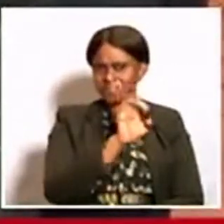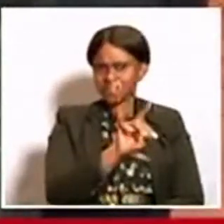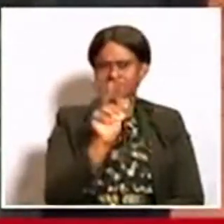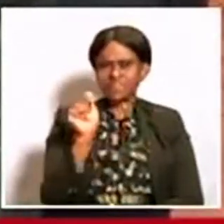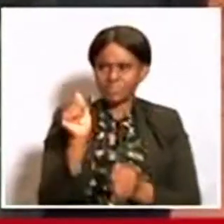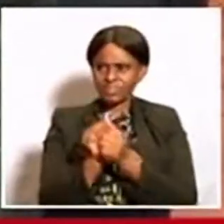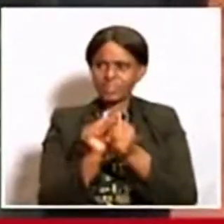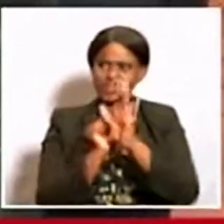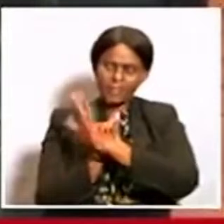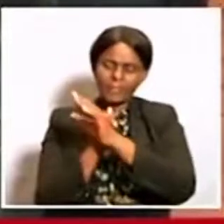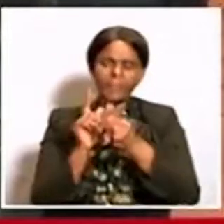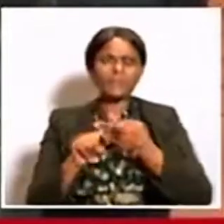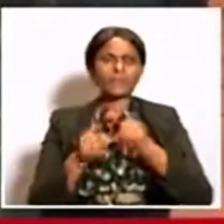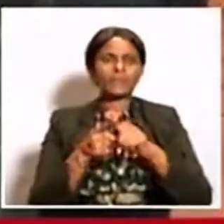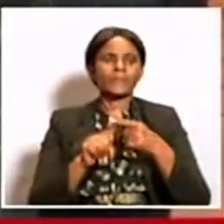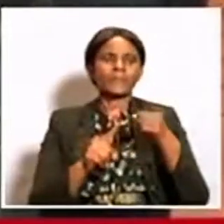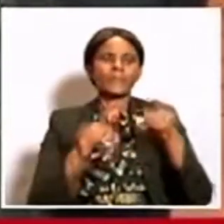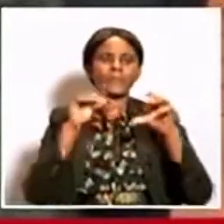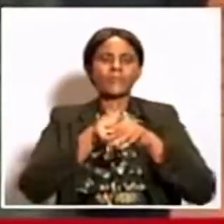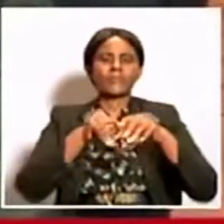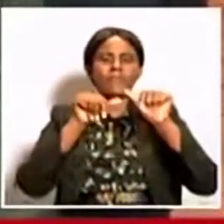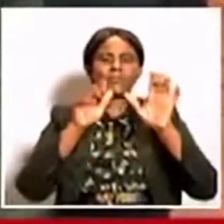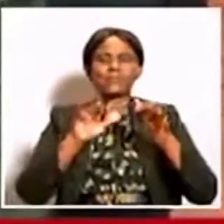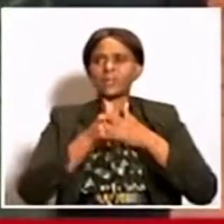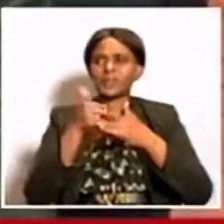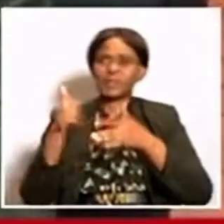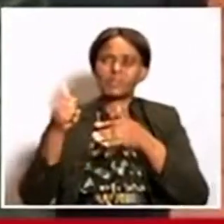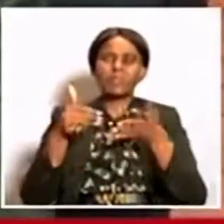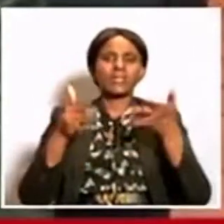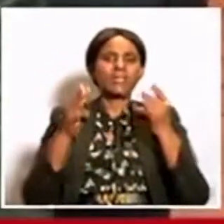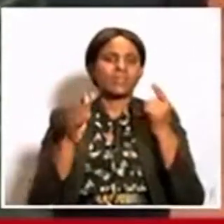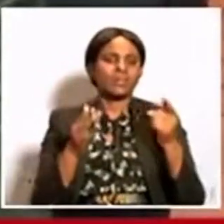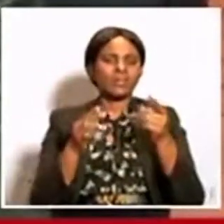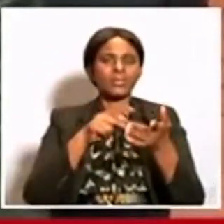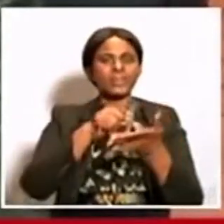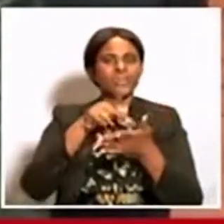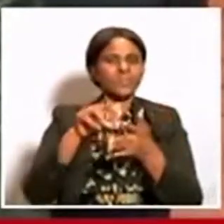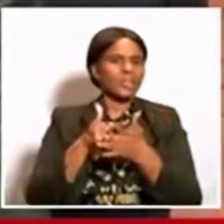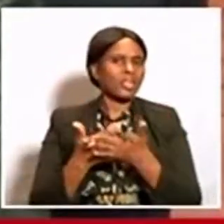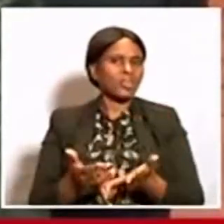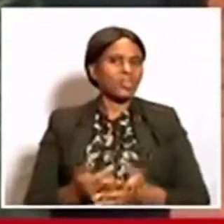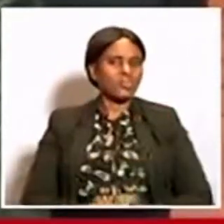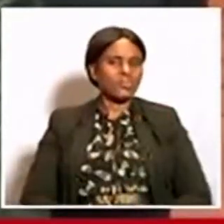with our friend here, the internal auditor. How did you allow these payments?